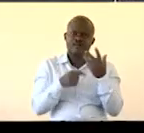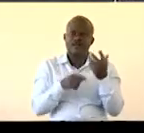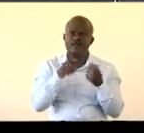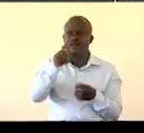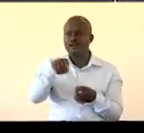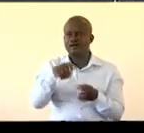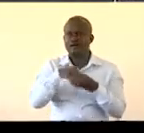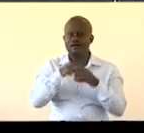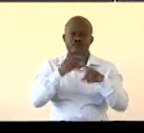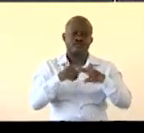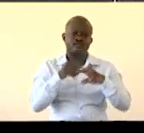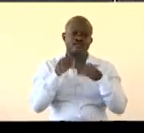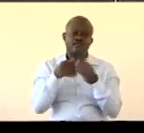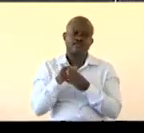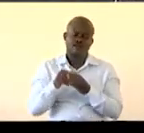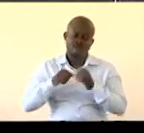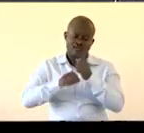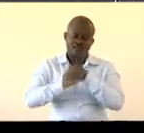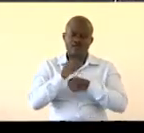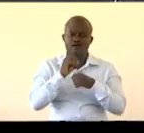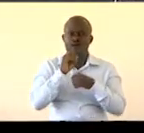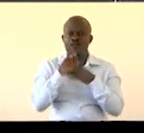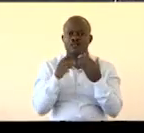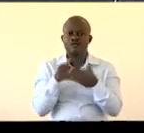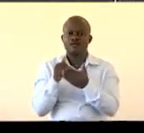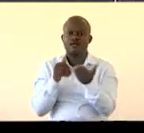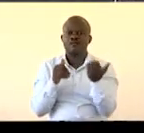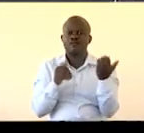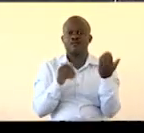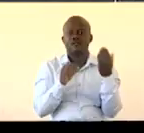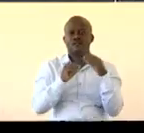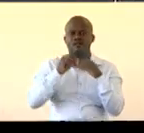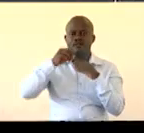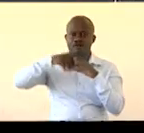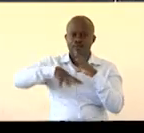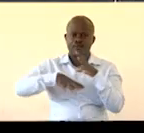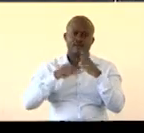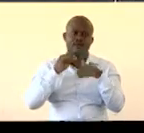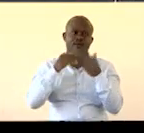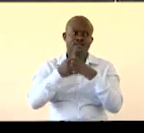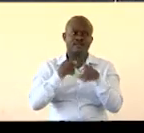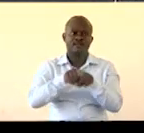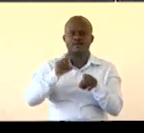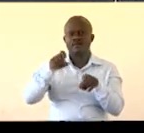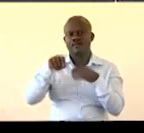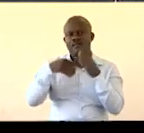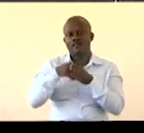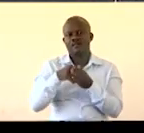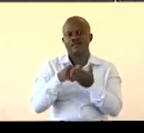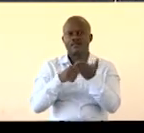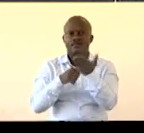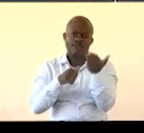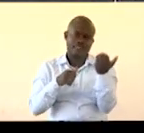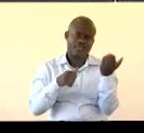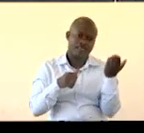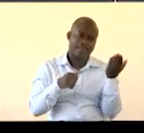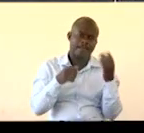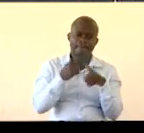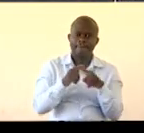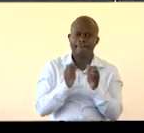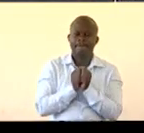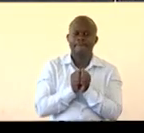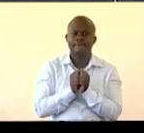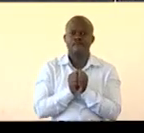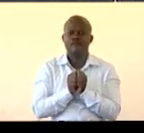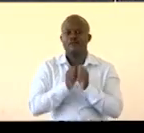in different functions of plants, like they are needed in the formation of proteins